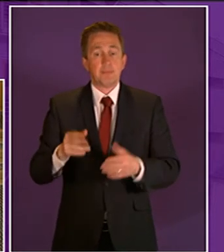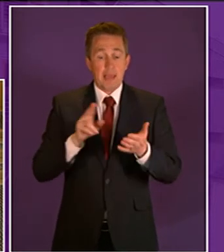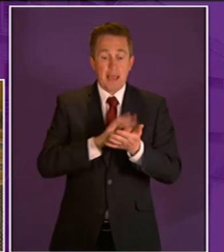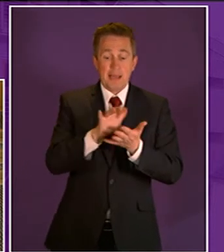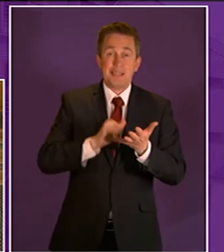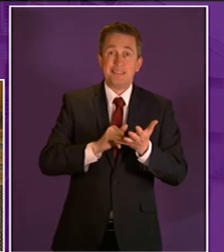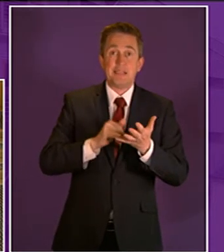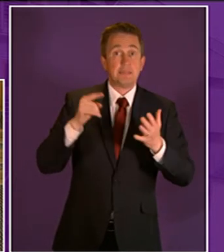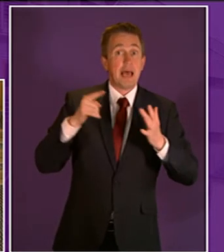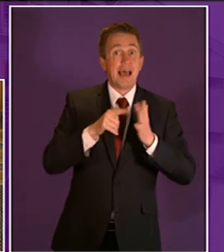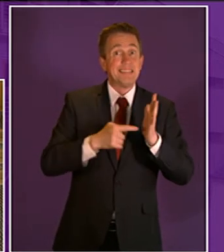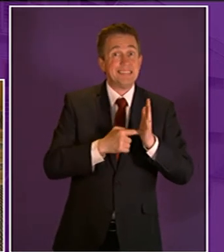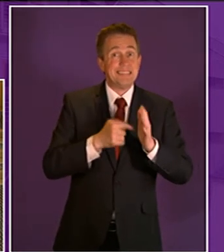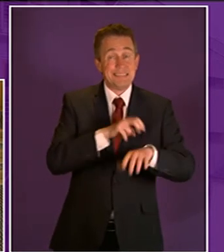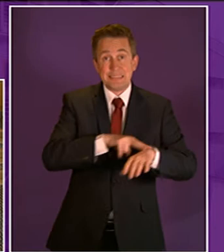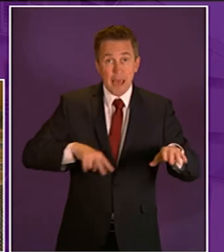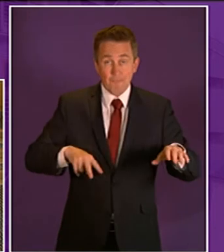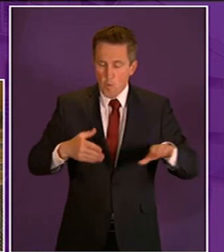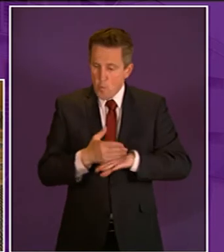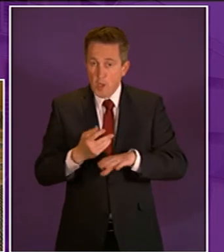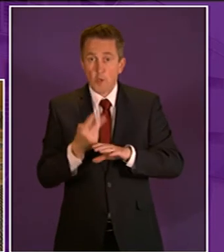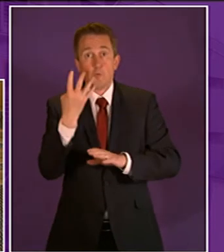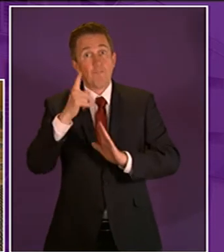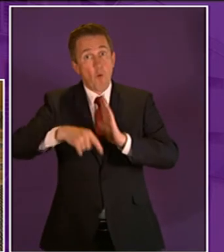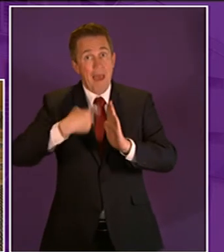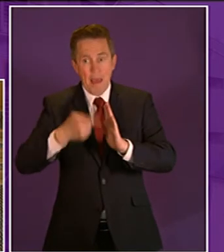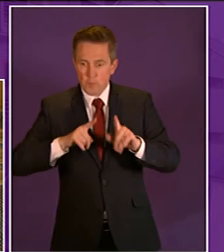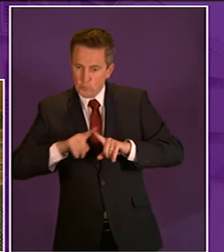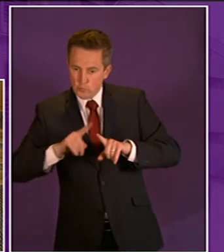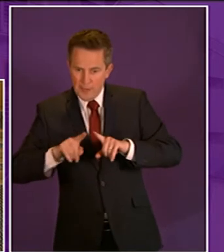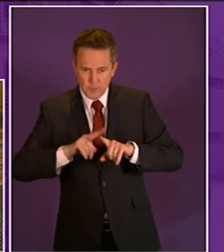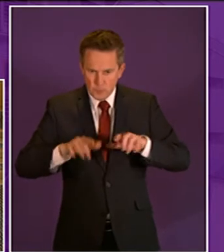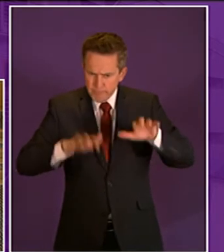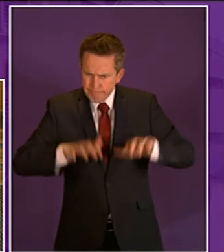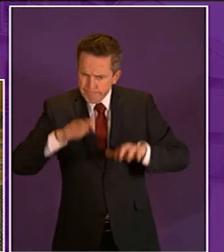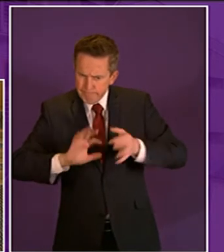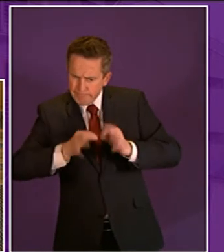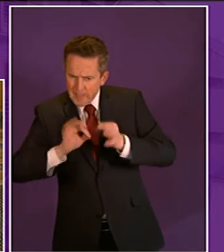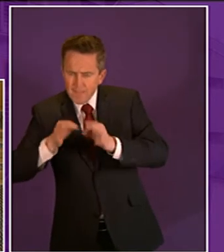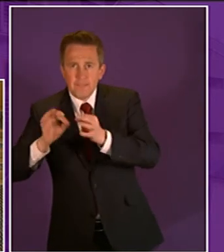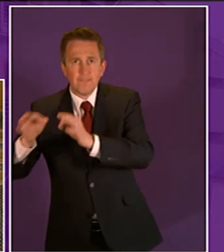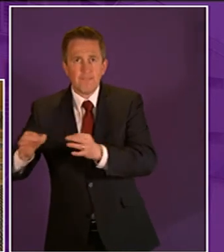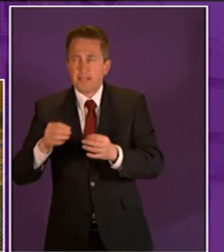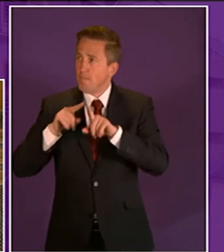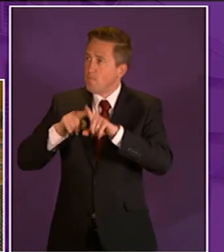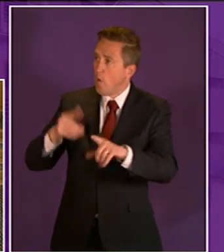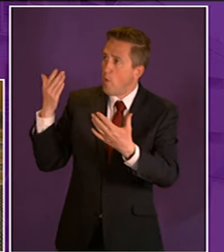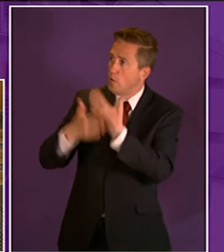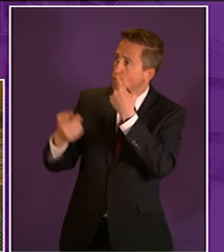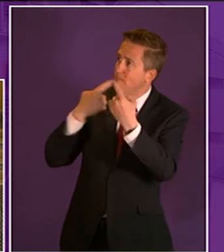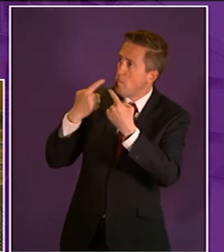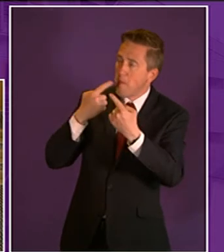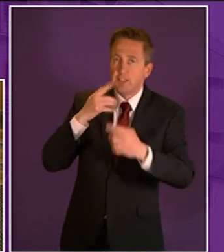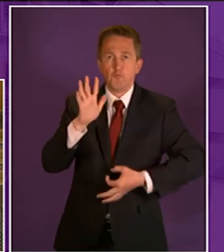on a 24-hour basis to ensure that appropriate fixes and the guidance issued by the National Cyber Security Centre are in